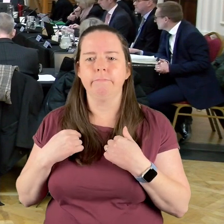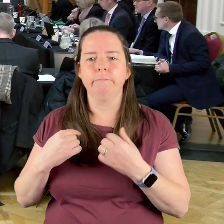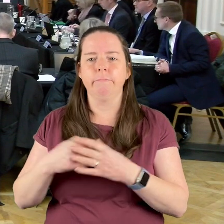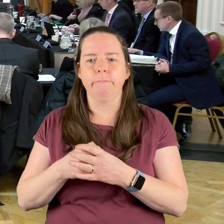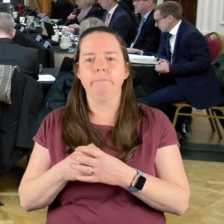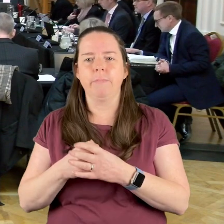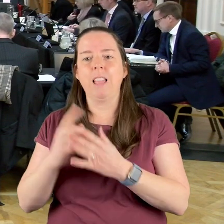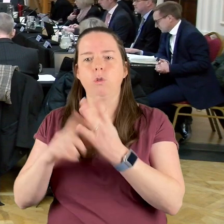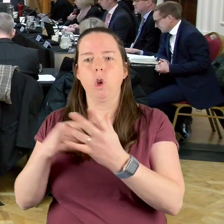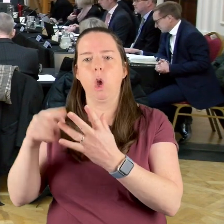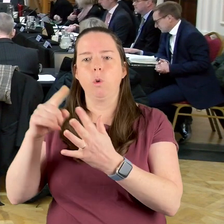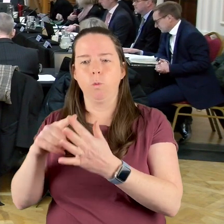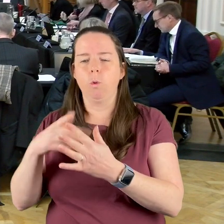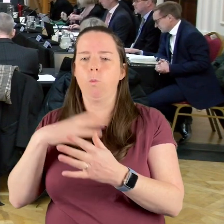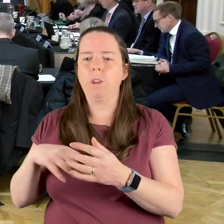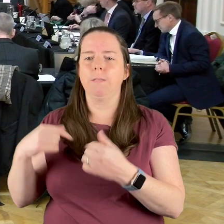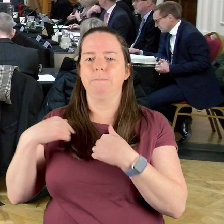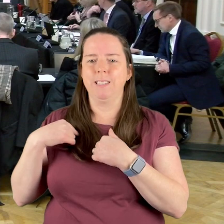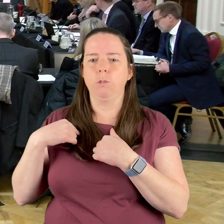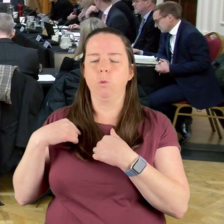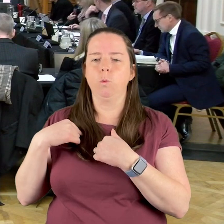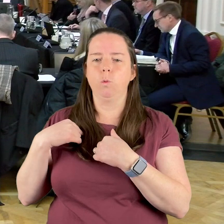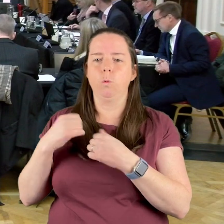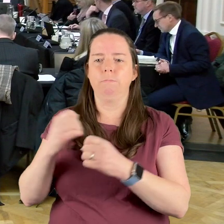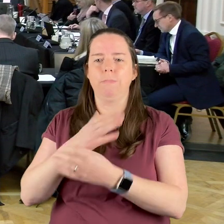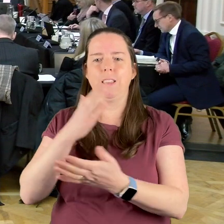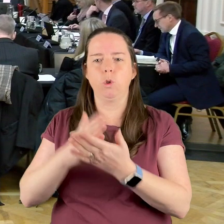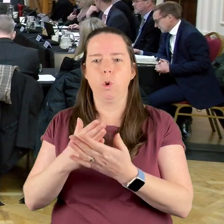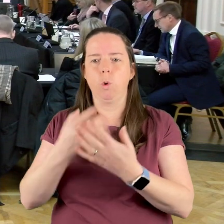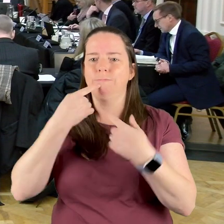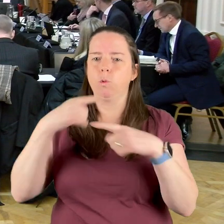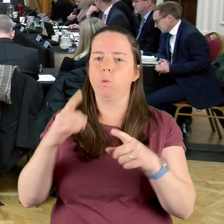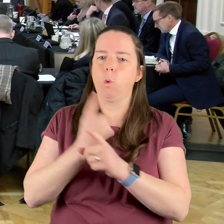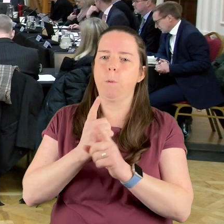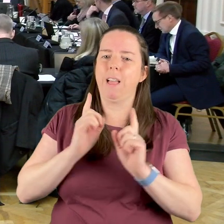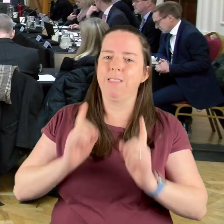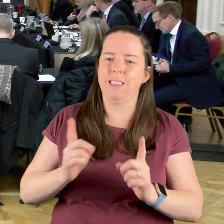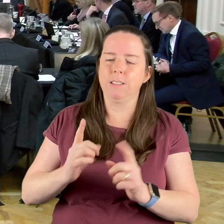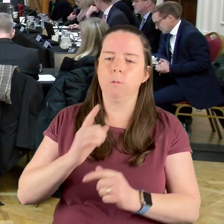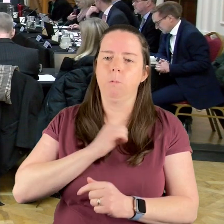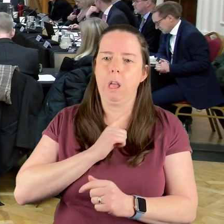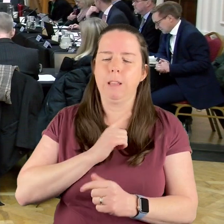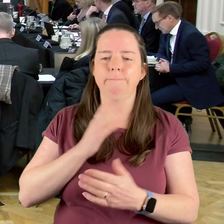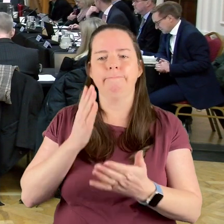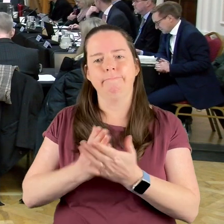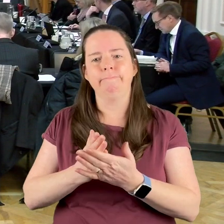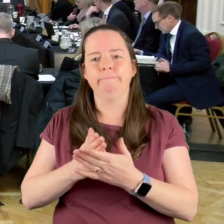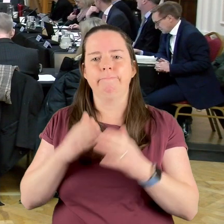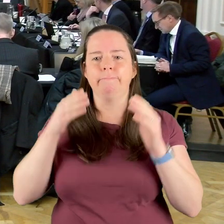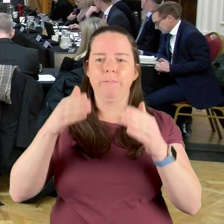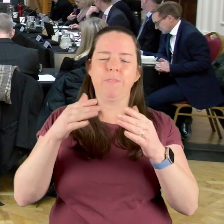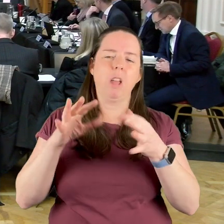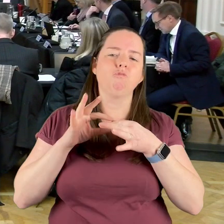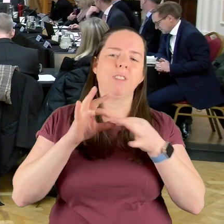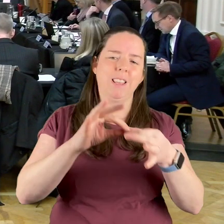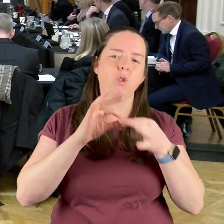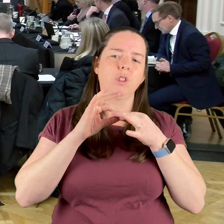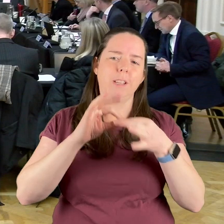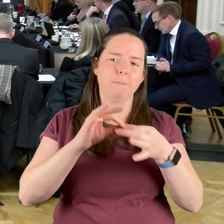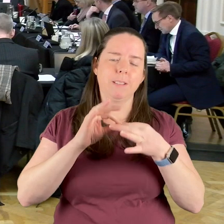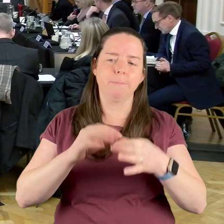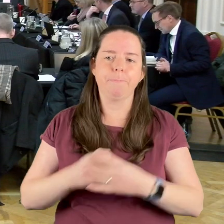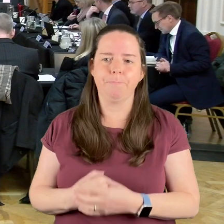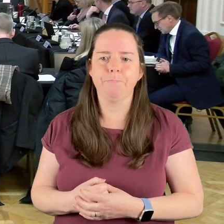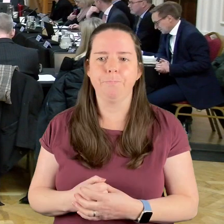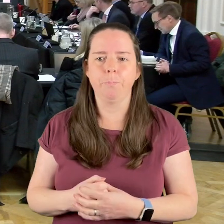I think Matthew and Joe particularly wanted me to make sure that we mentioned that that actually this is as